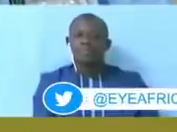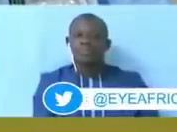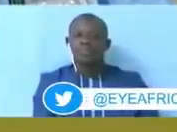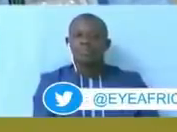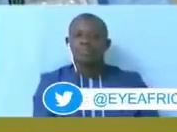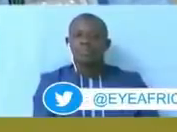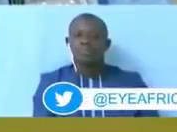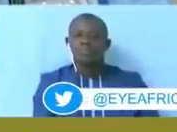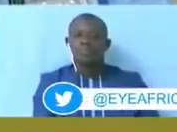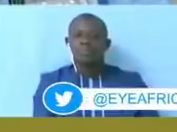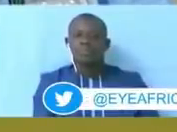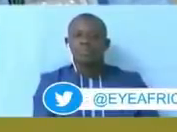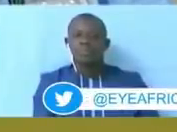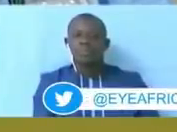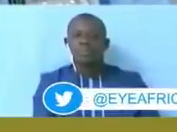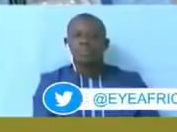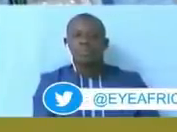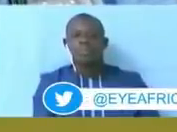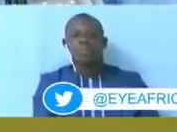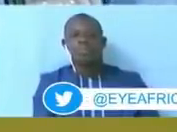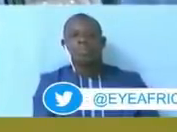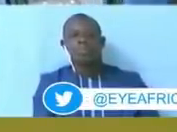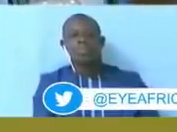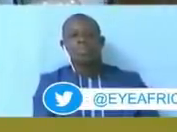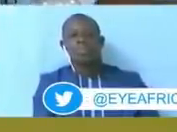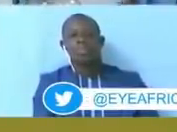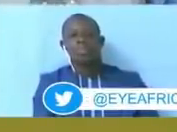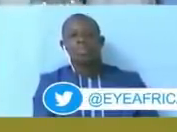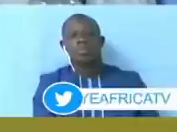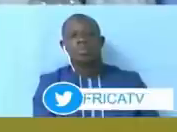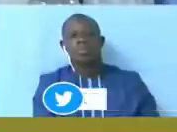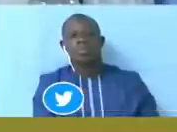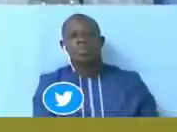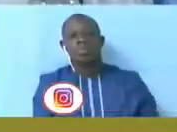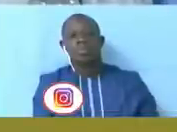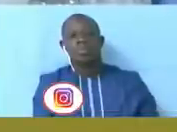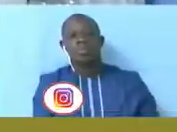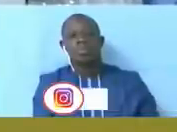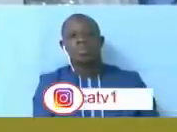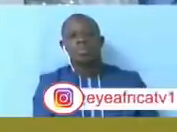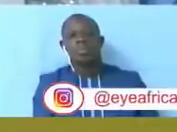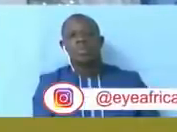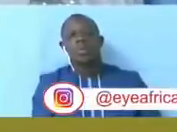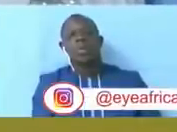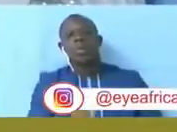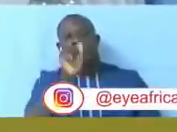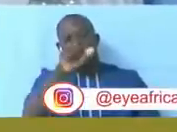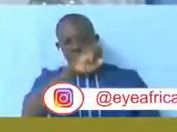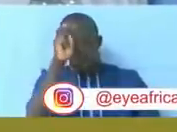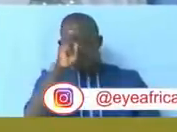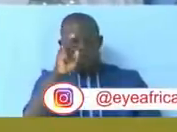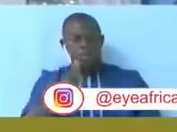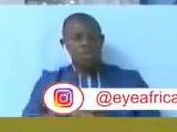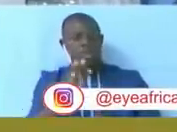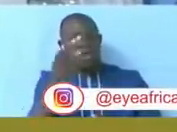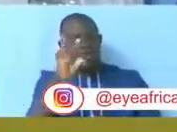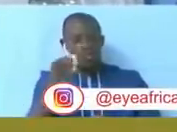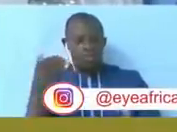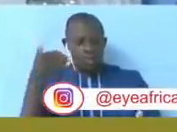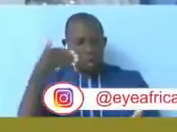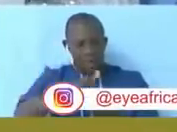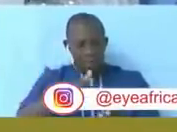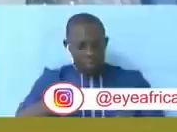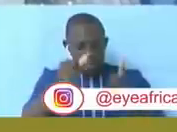confidence. Wow, liggey bi nga liggey depuis bi nga nekké depuis buñ duggé TRRC ñu ngi dëgg sa tour. Since we ever started